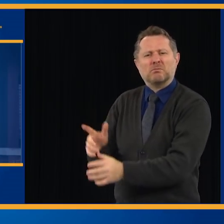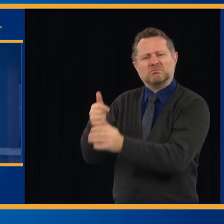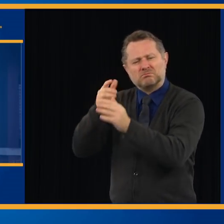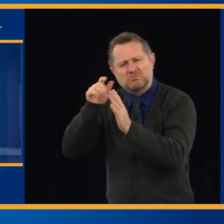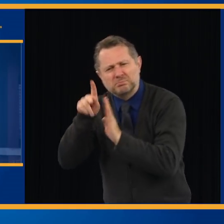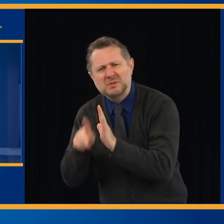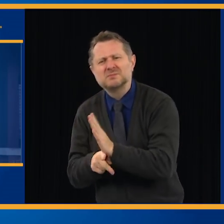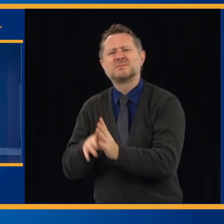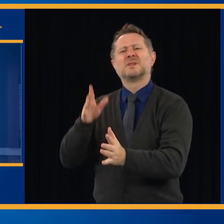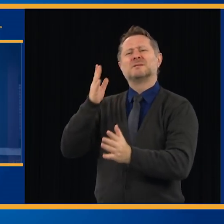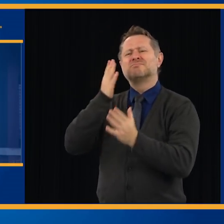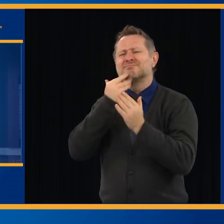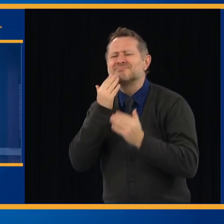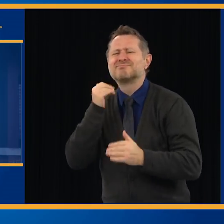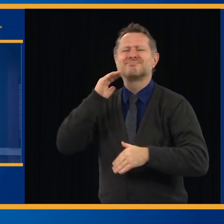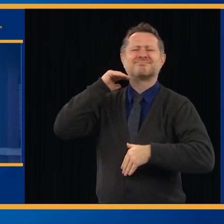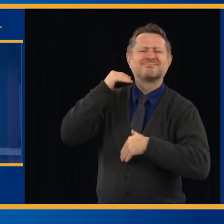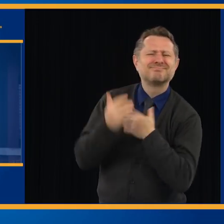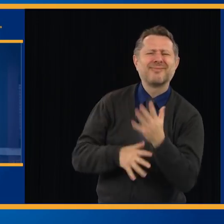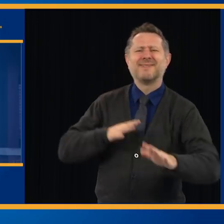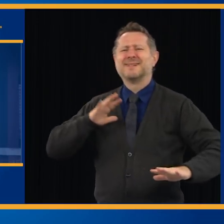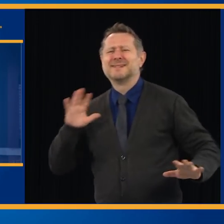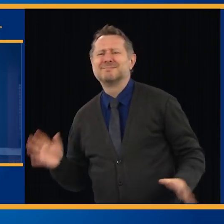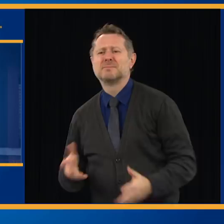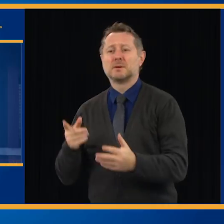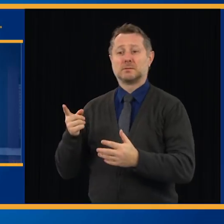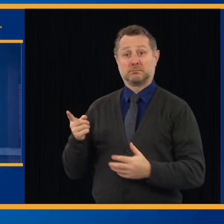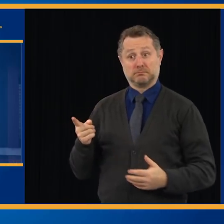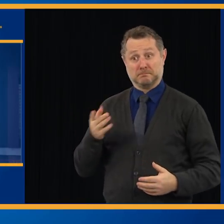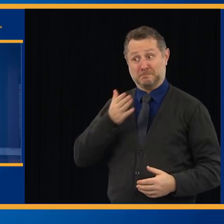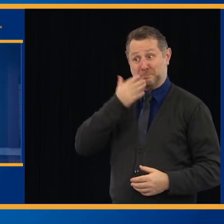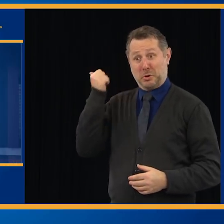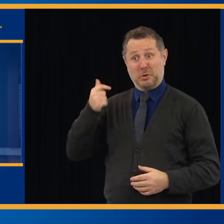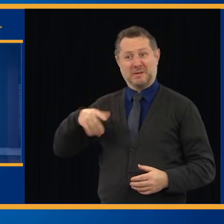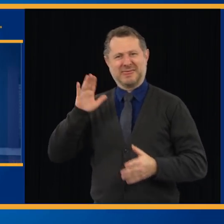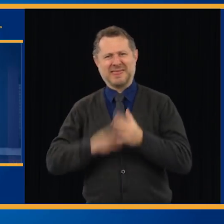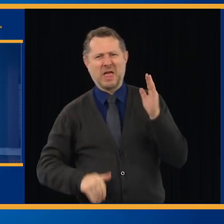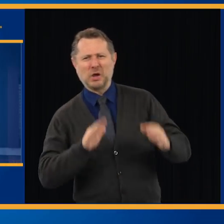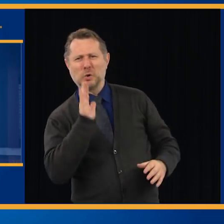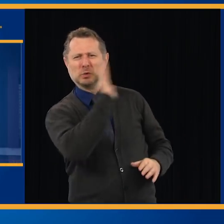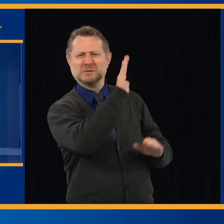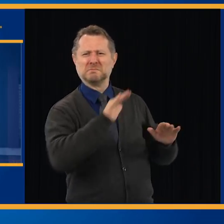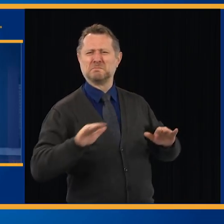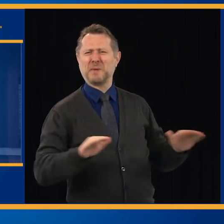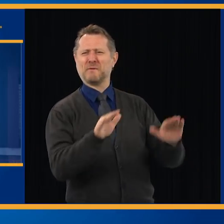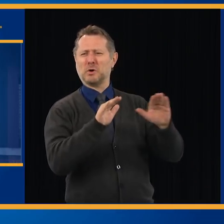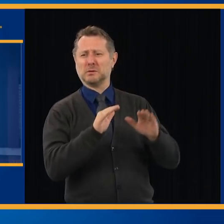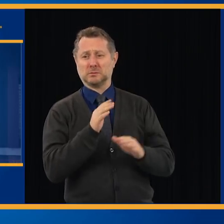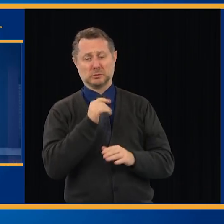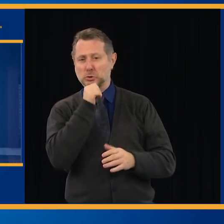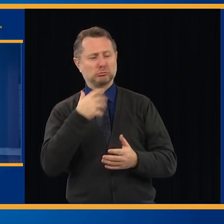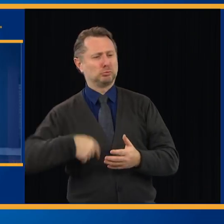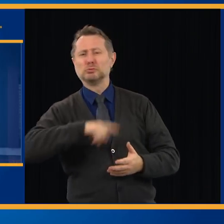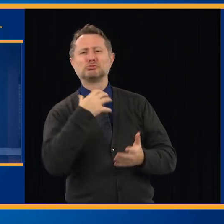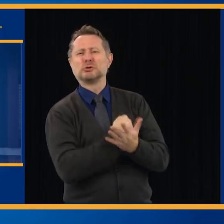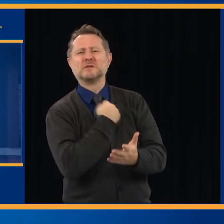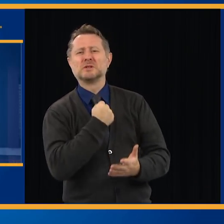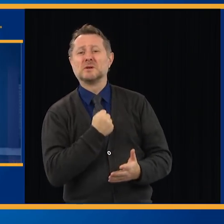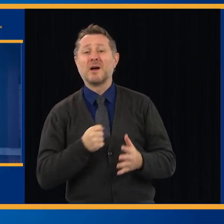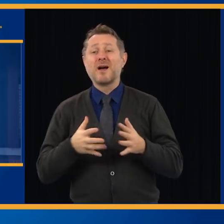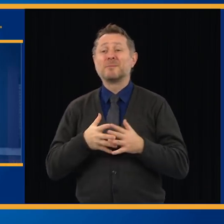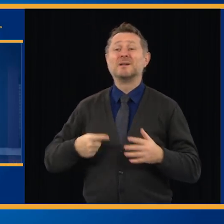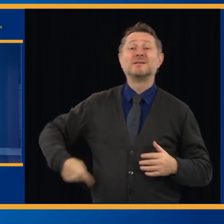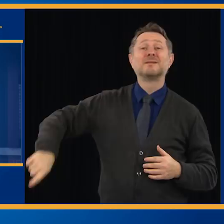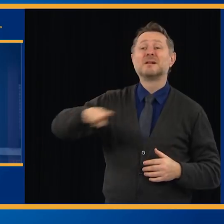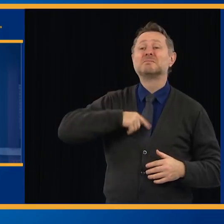kind, they are better than what they are getting. The American instinct is to help each other